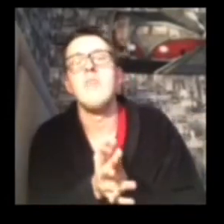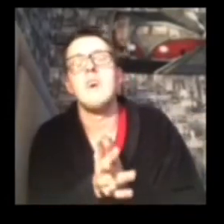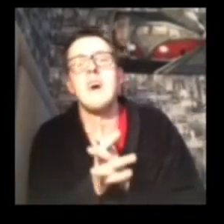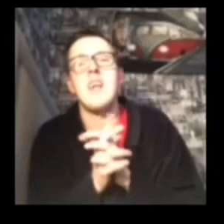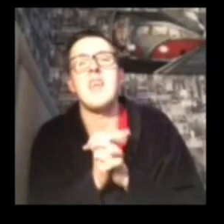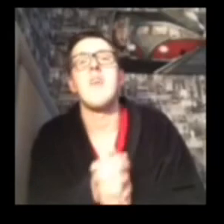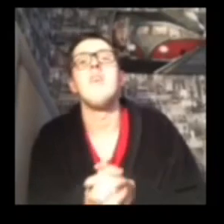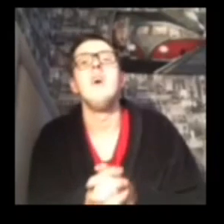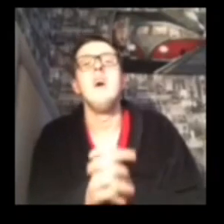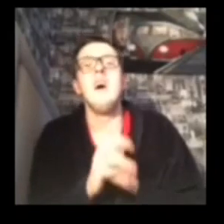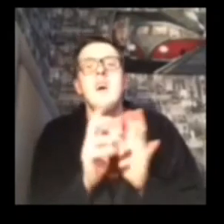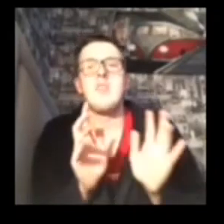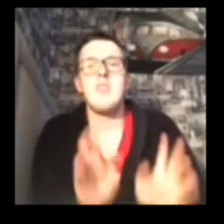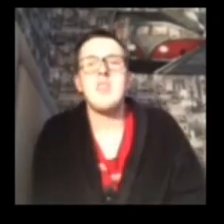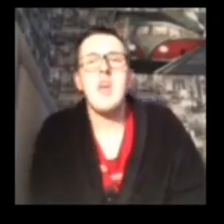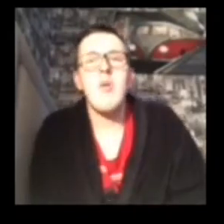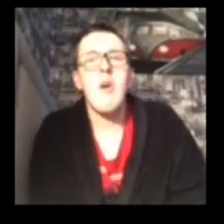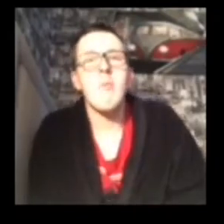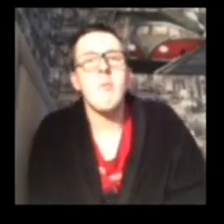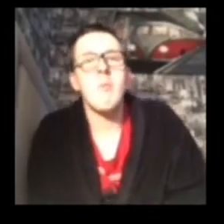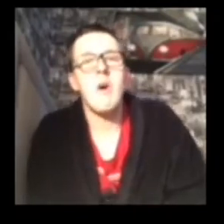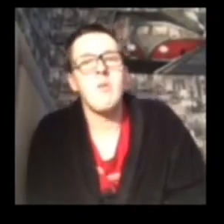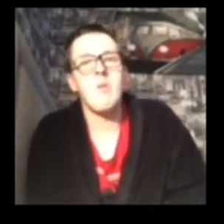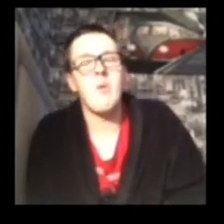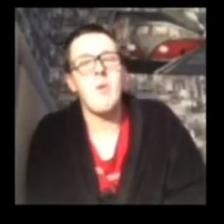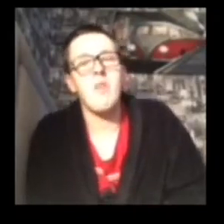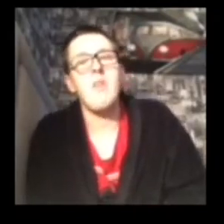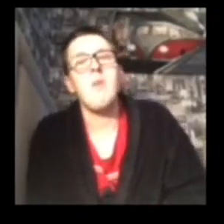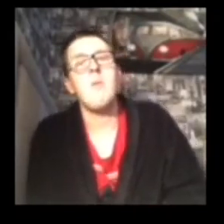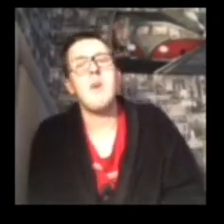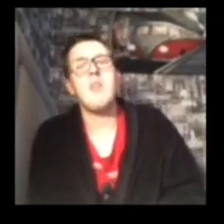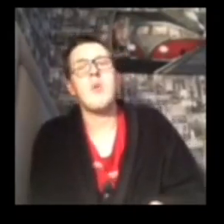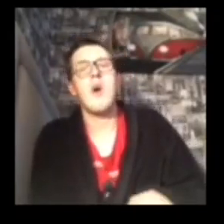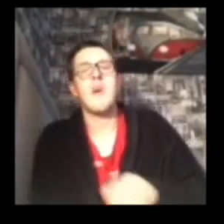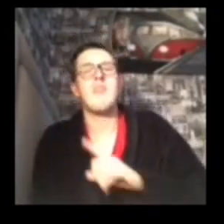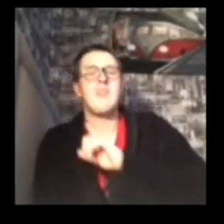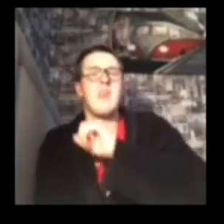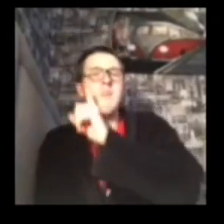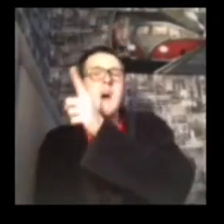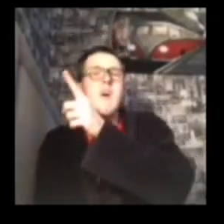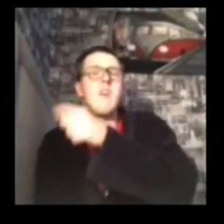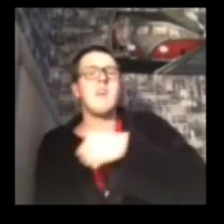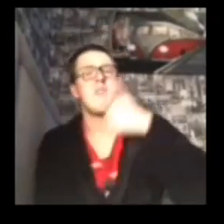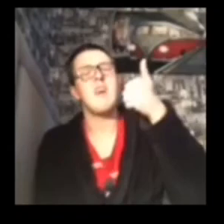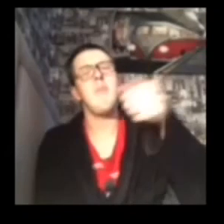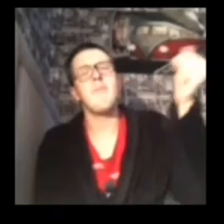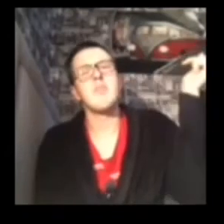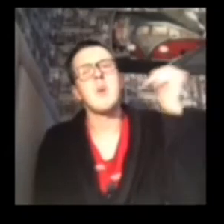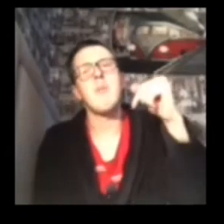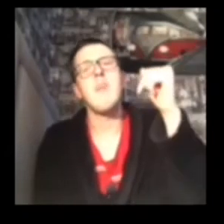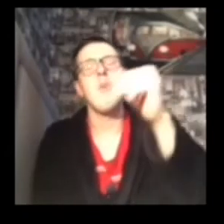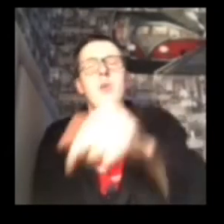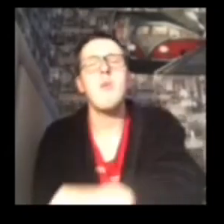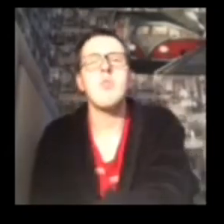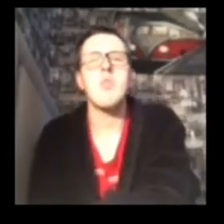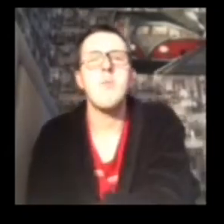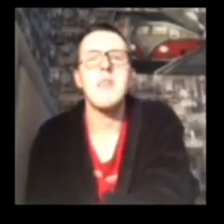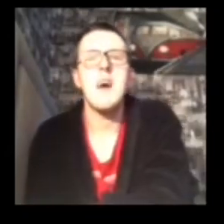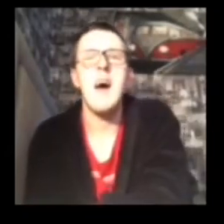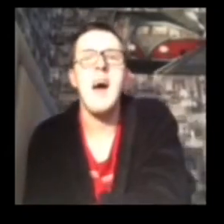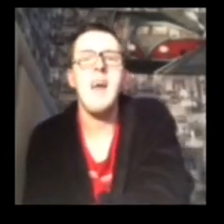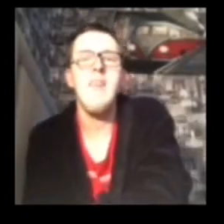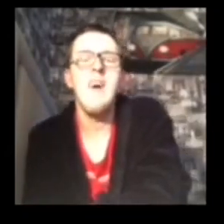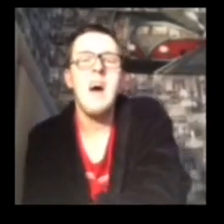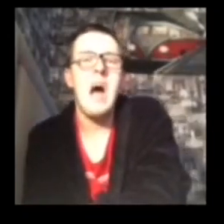tuned. And yeah, thank you very much for watching. Please subscribe and hit the bell icon. Leave a like, comment, follow me on social